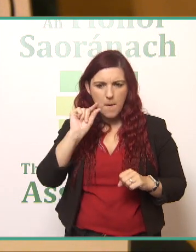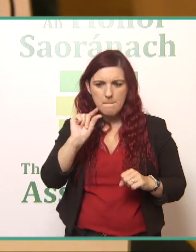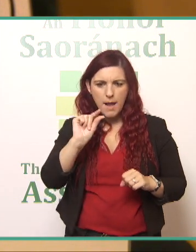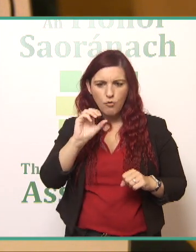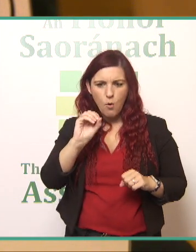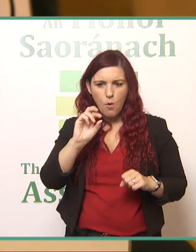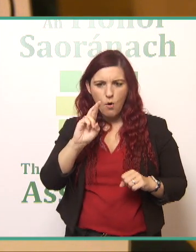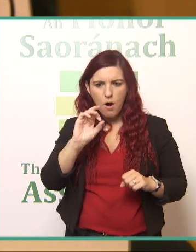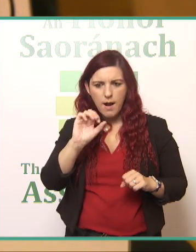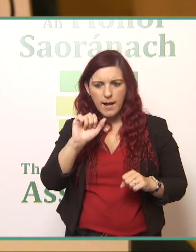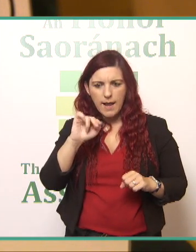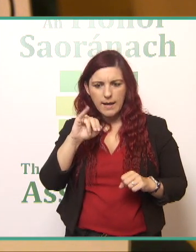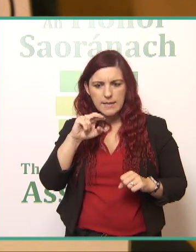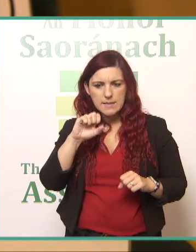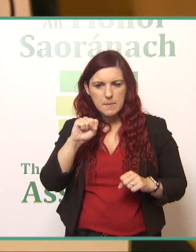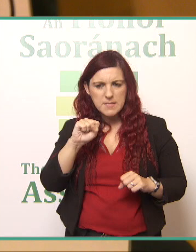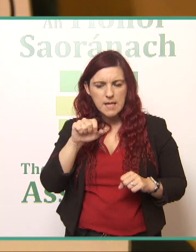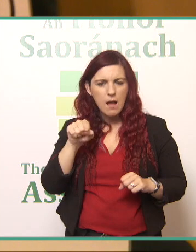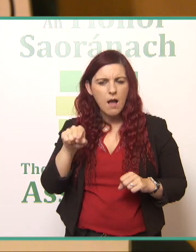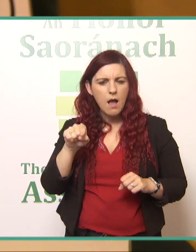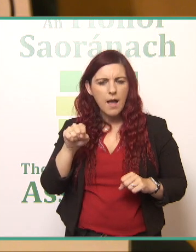microorganisms. I was at an